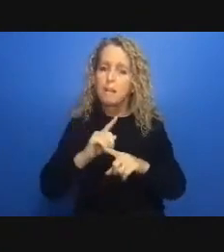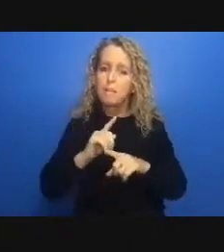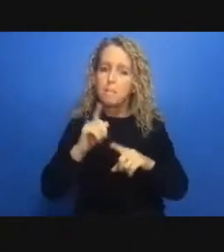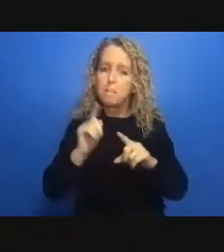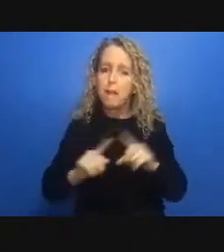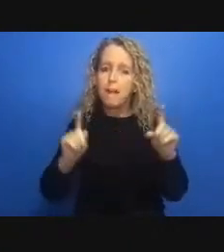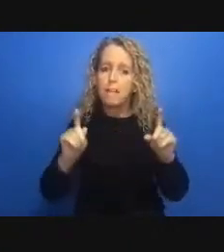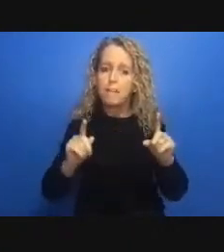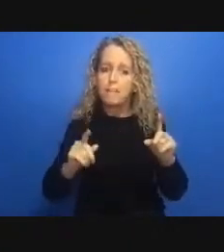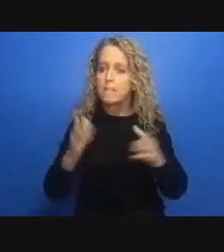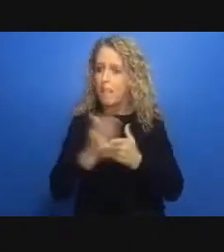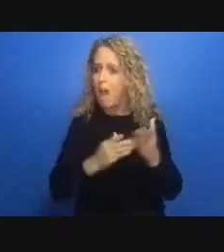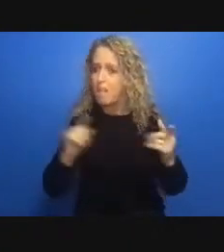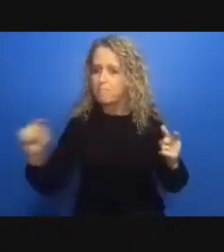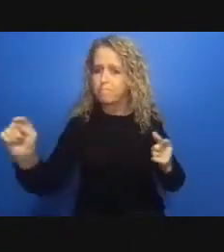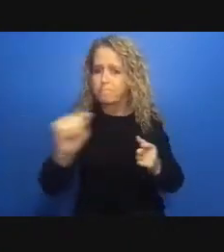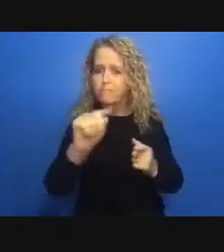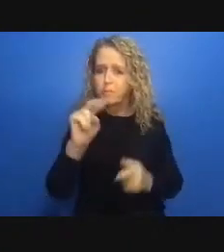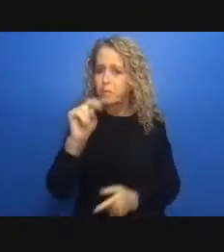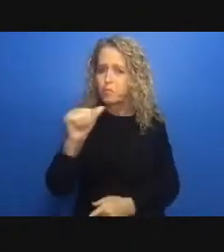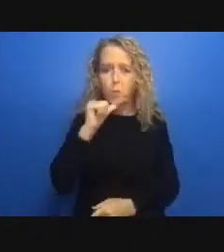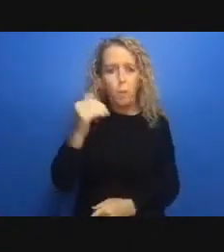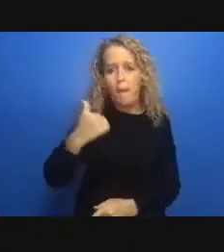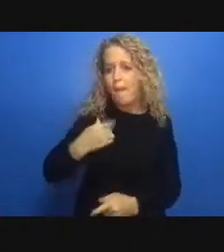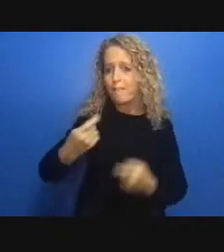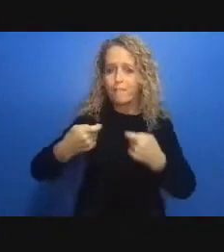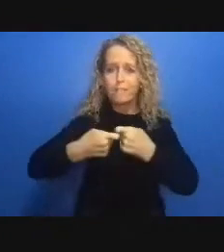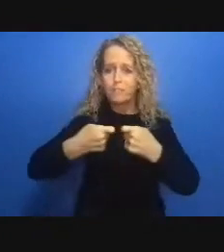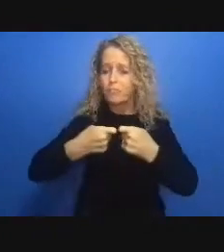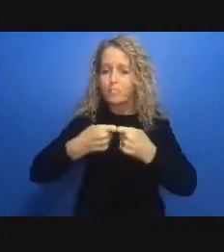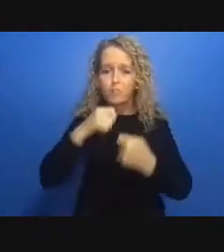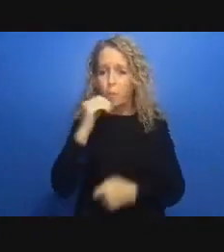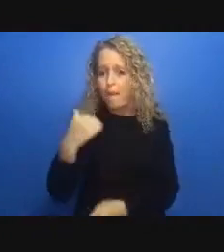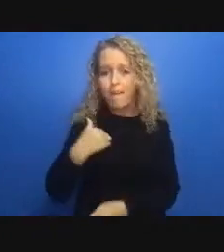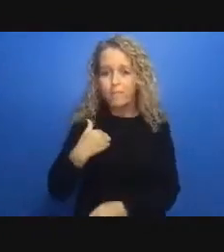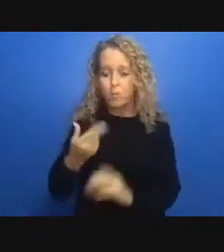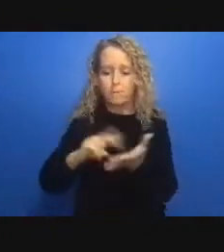electric service and don't have it. So that's interesting.